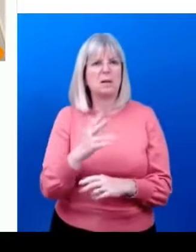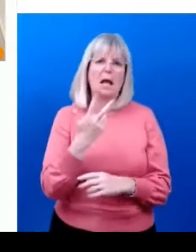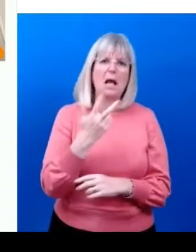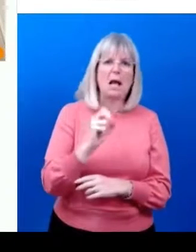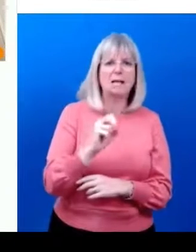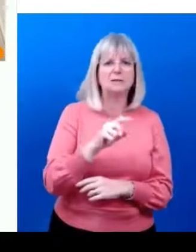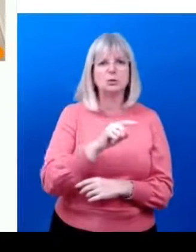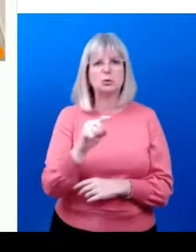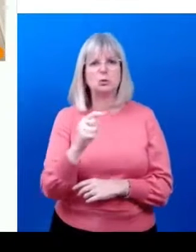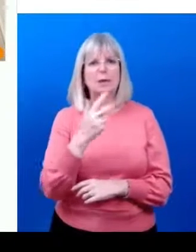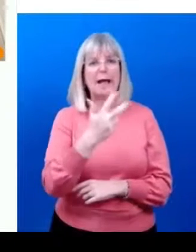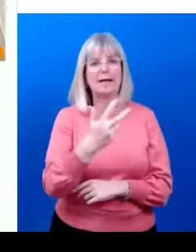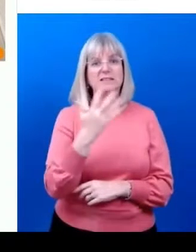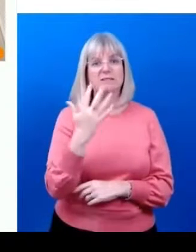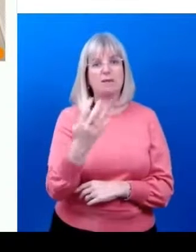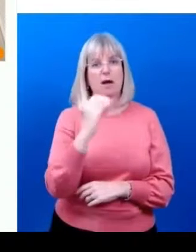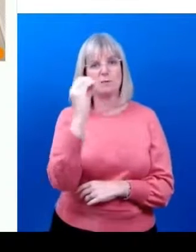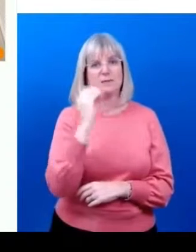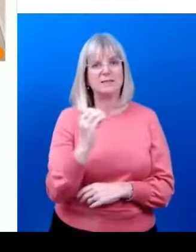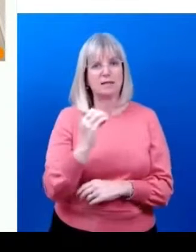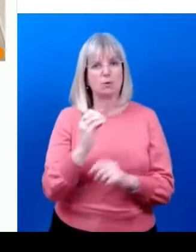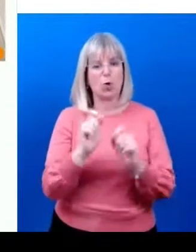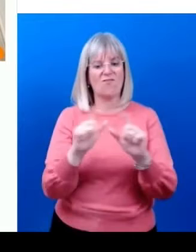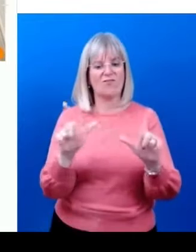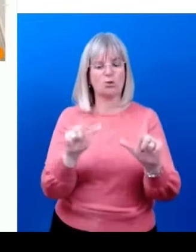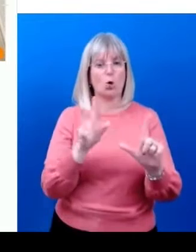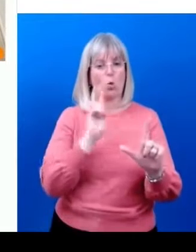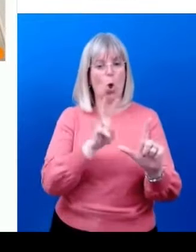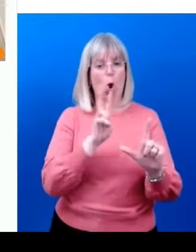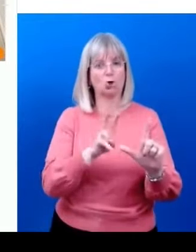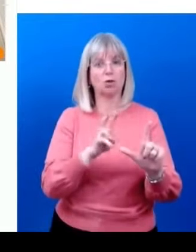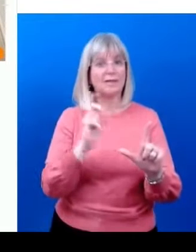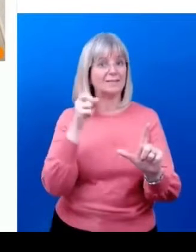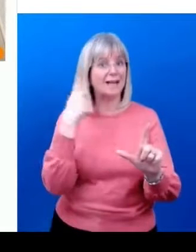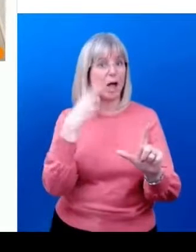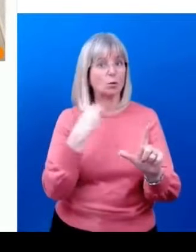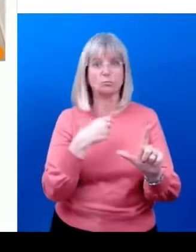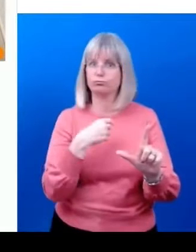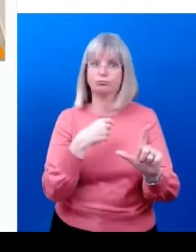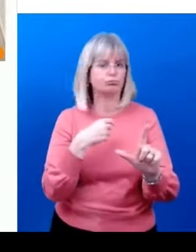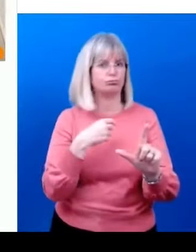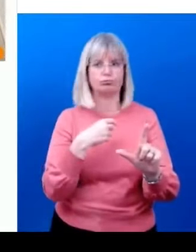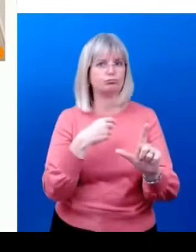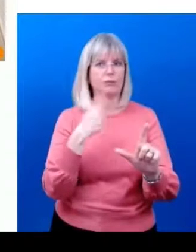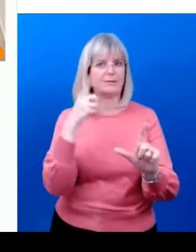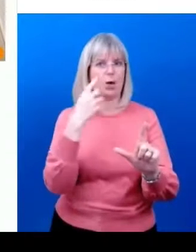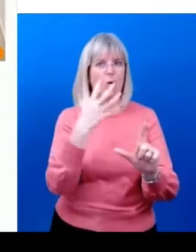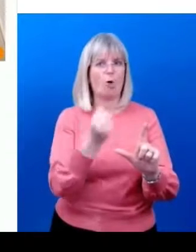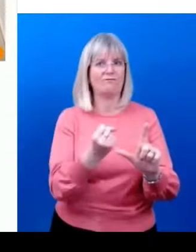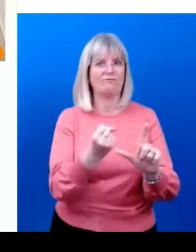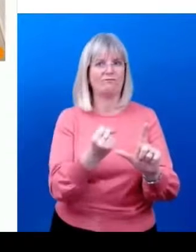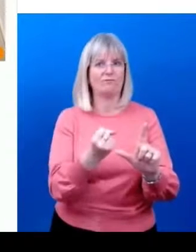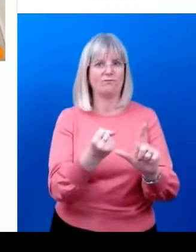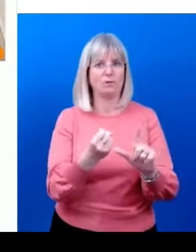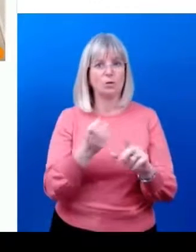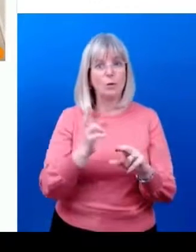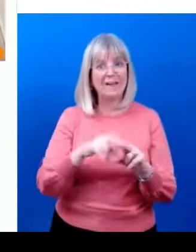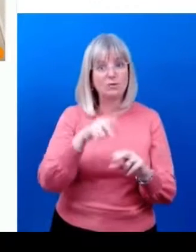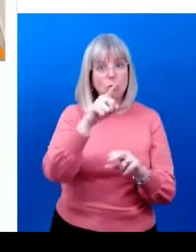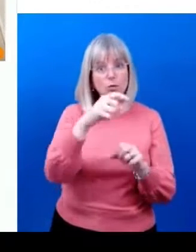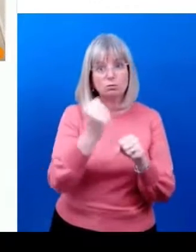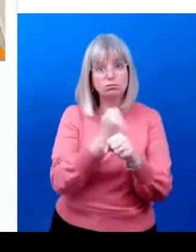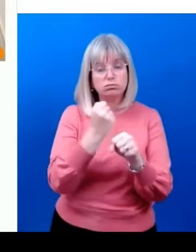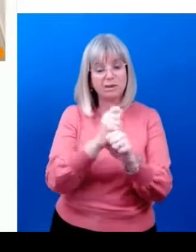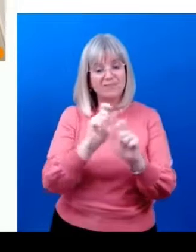watched with the sound turned off. So if you're doing a video and you're not captioning it,